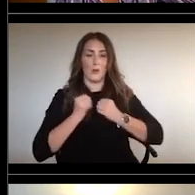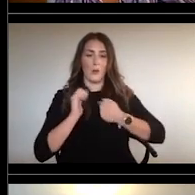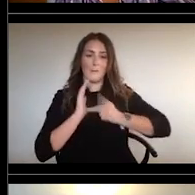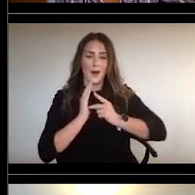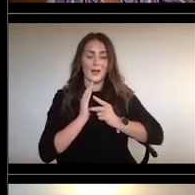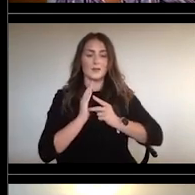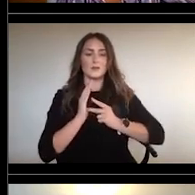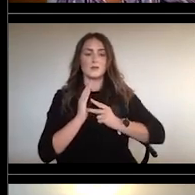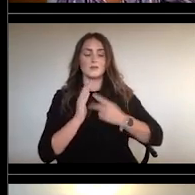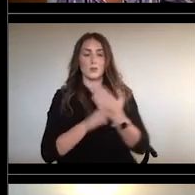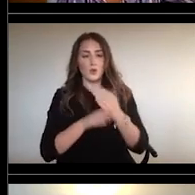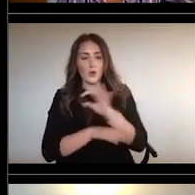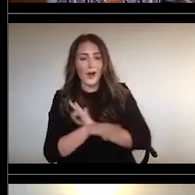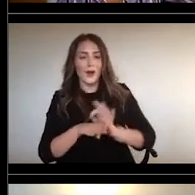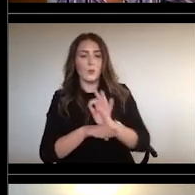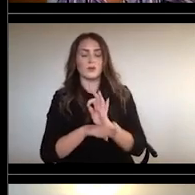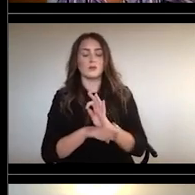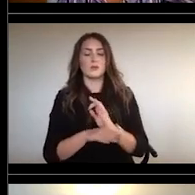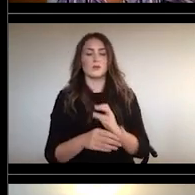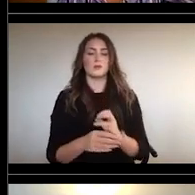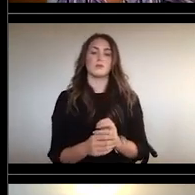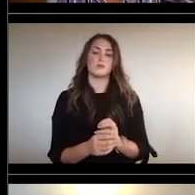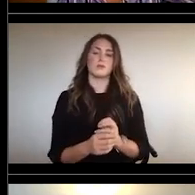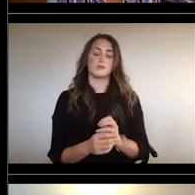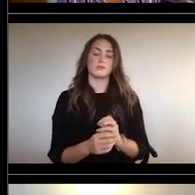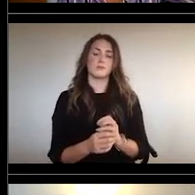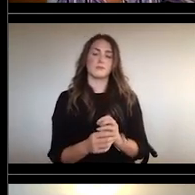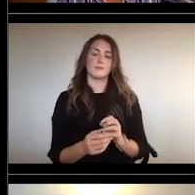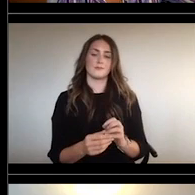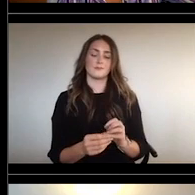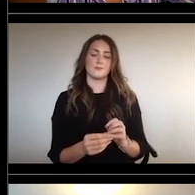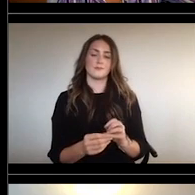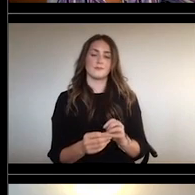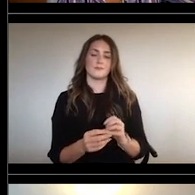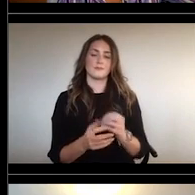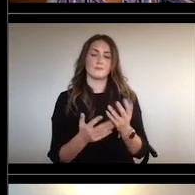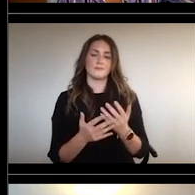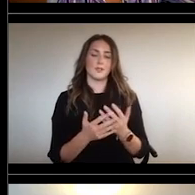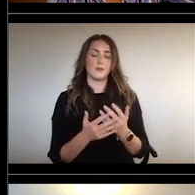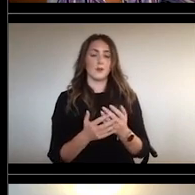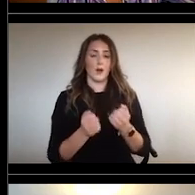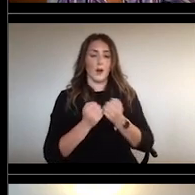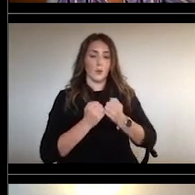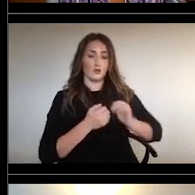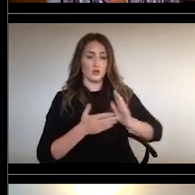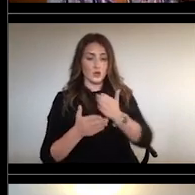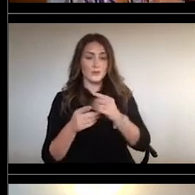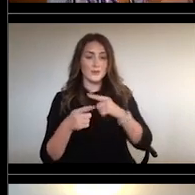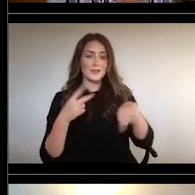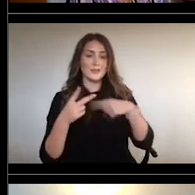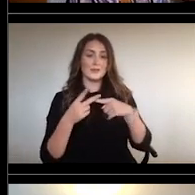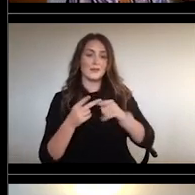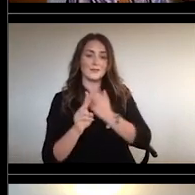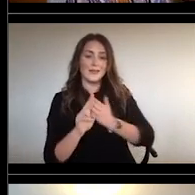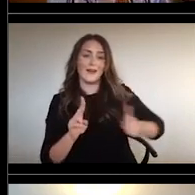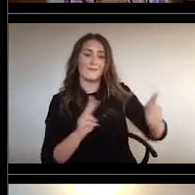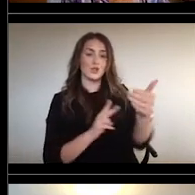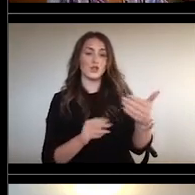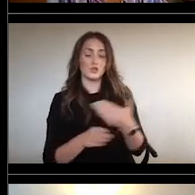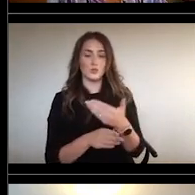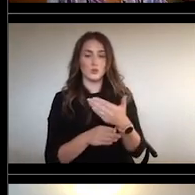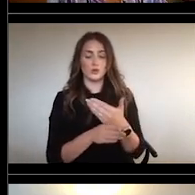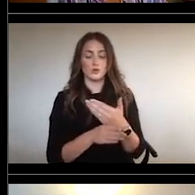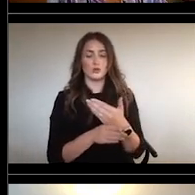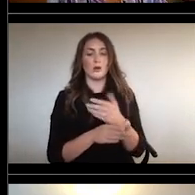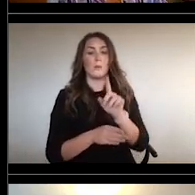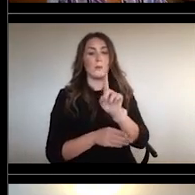hours, particularly for a number of the services and utility diversion works. With the exception